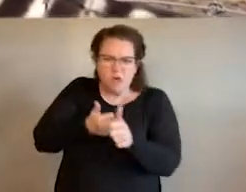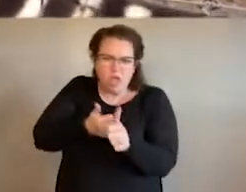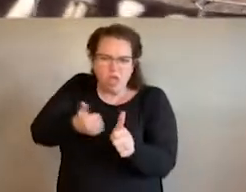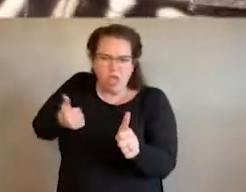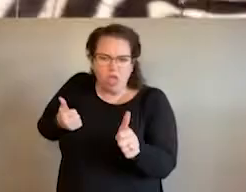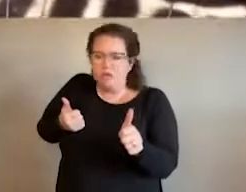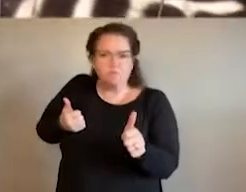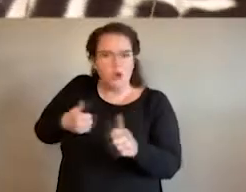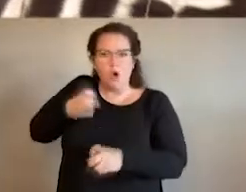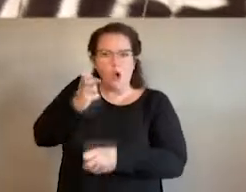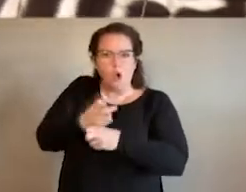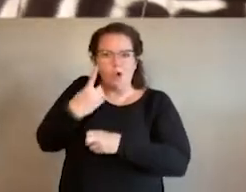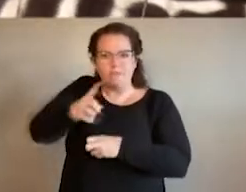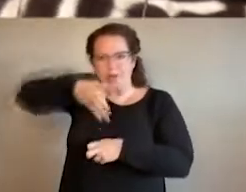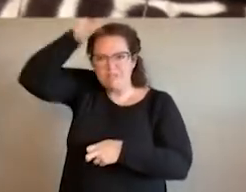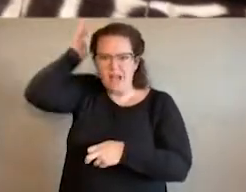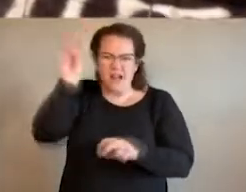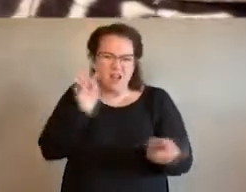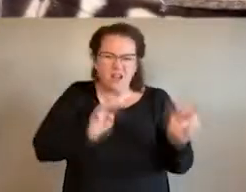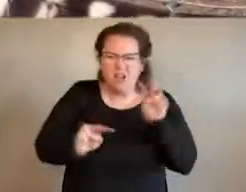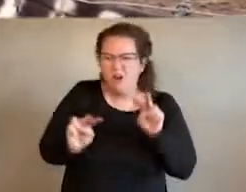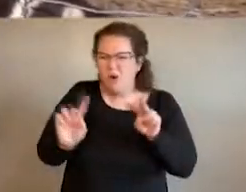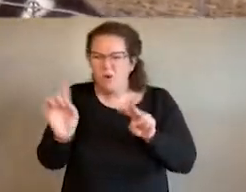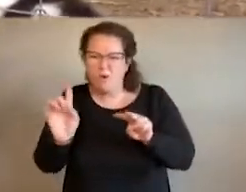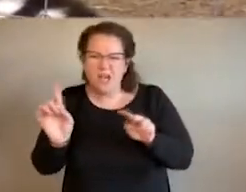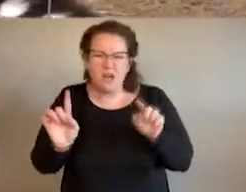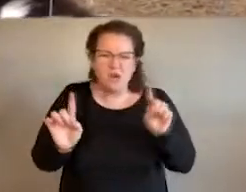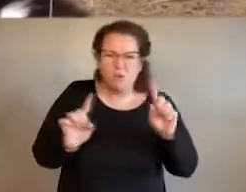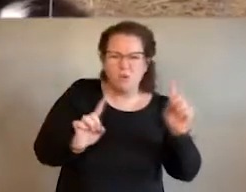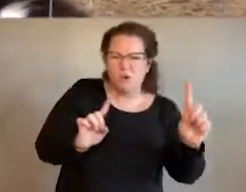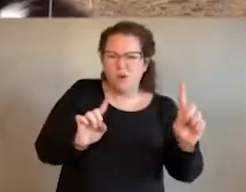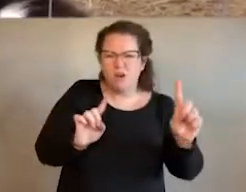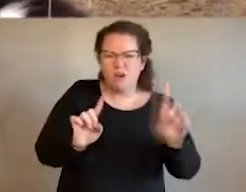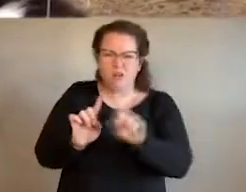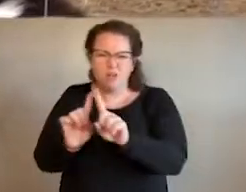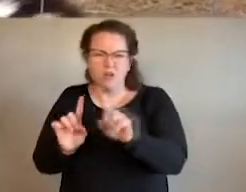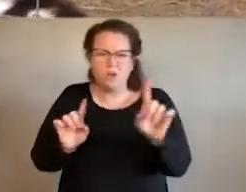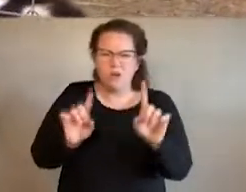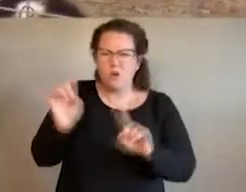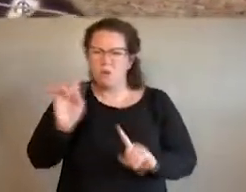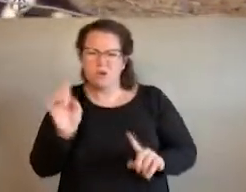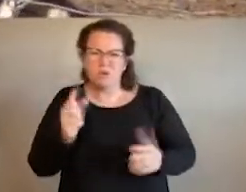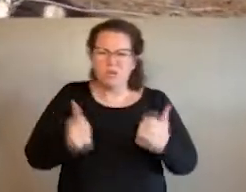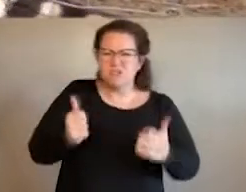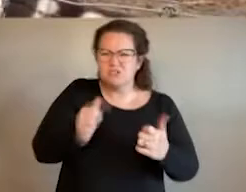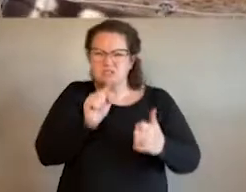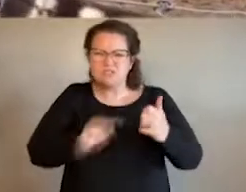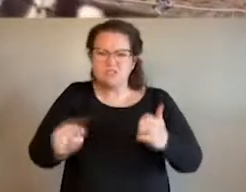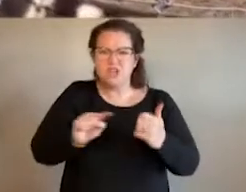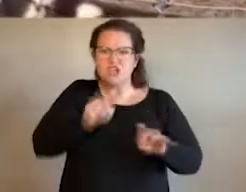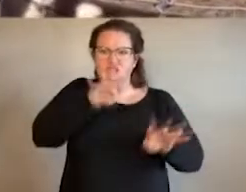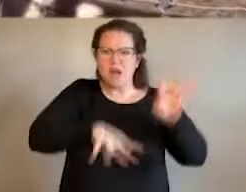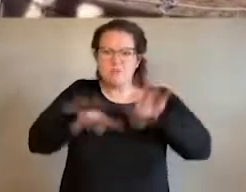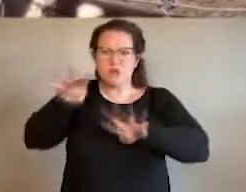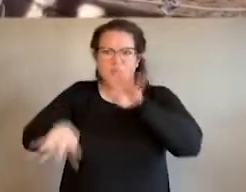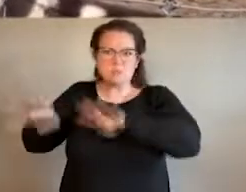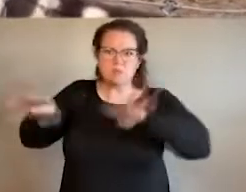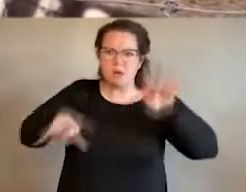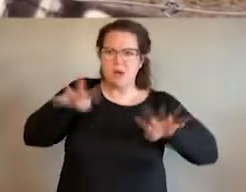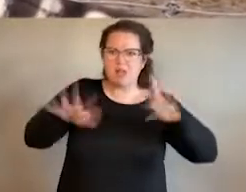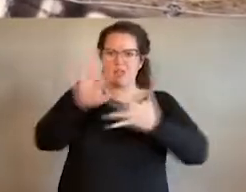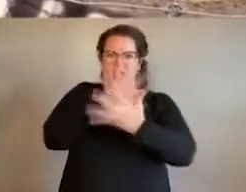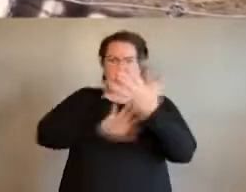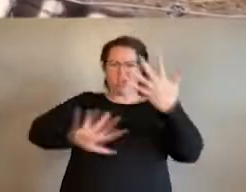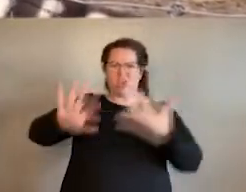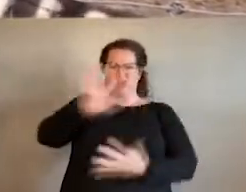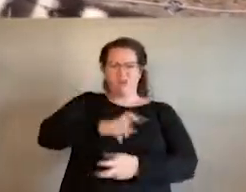straggling. And it's really hard for a lion to tell where one zebra begins and one ends when there's just a whole bunch of stripes in this big sea